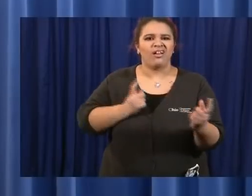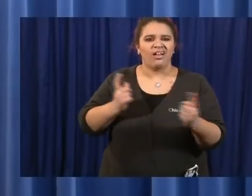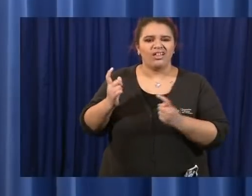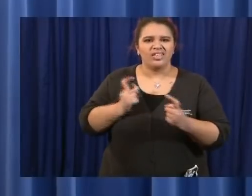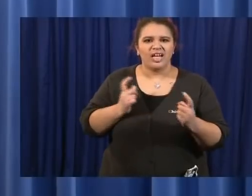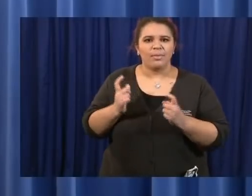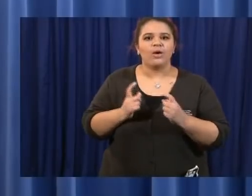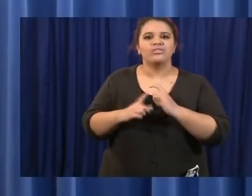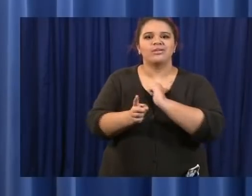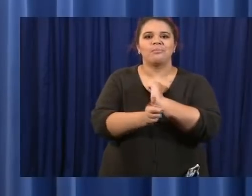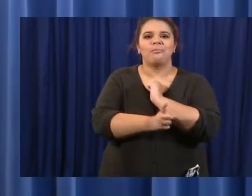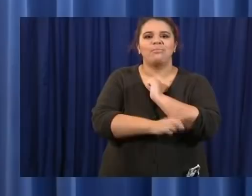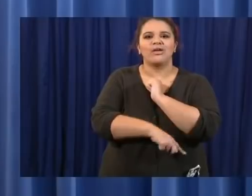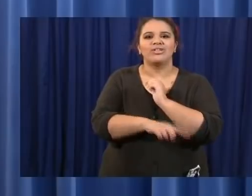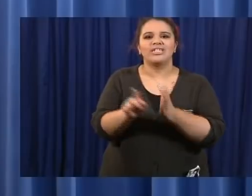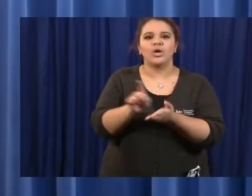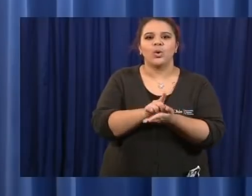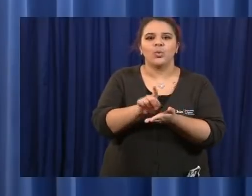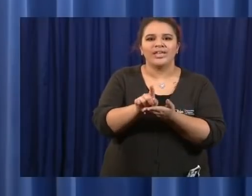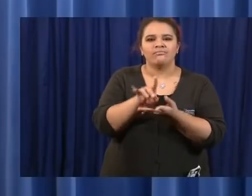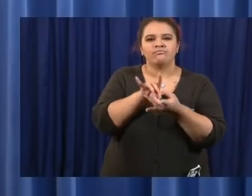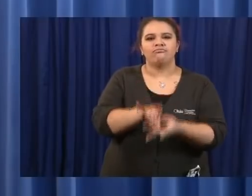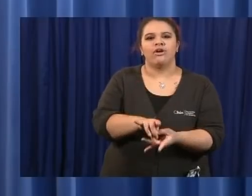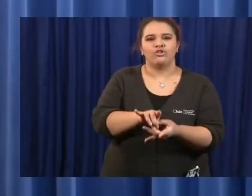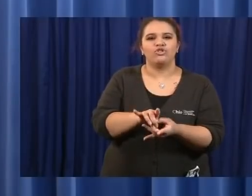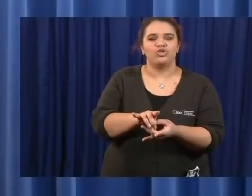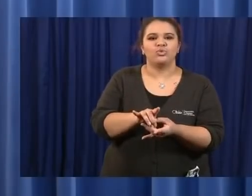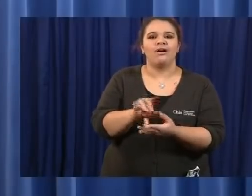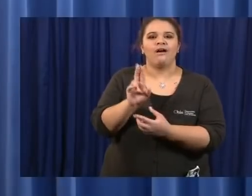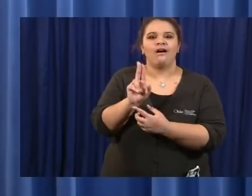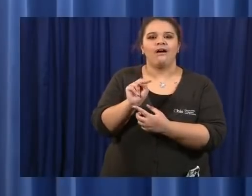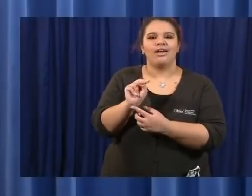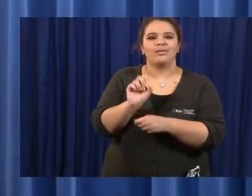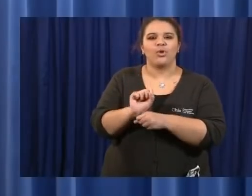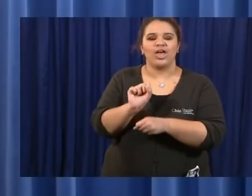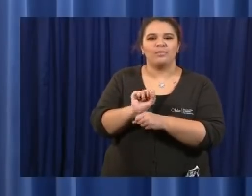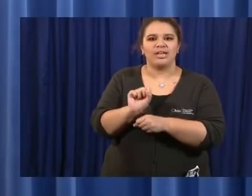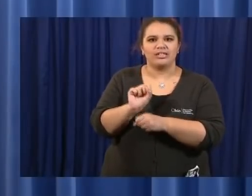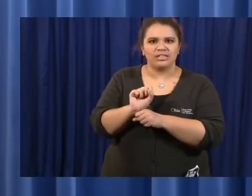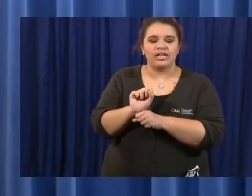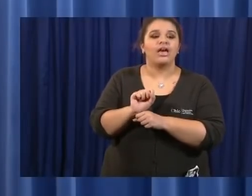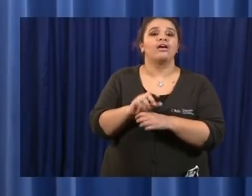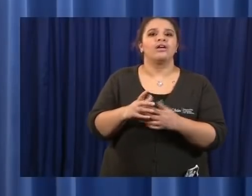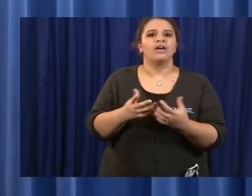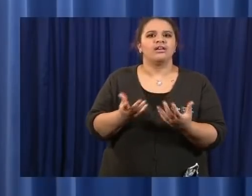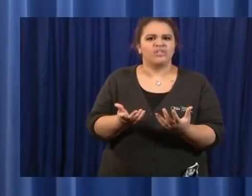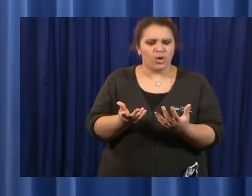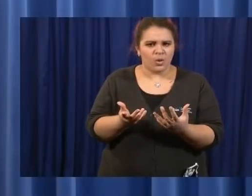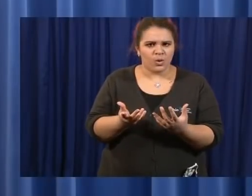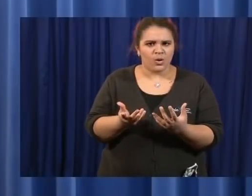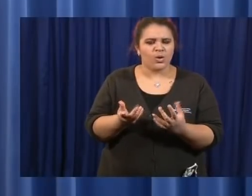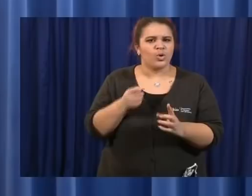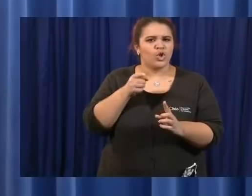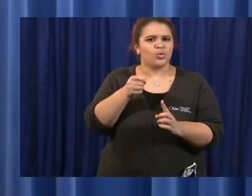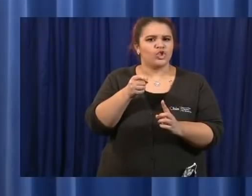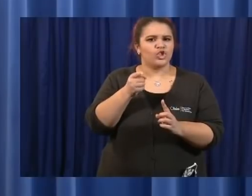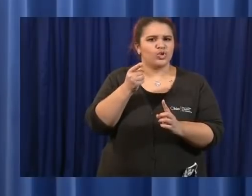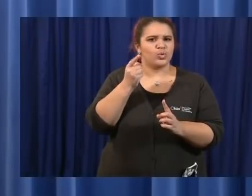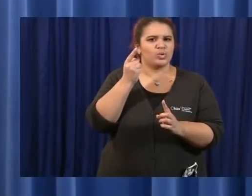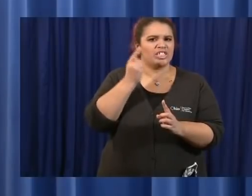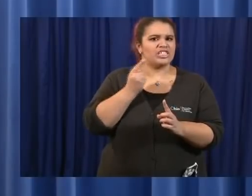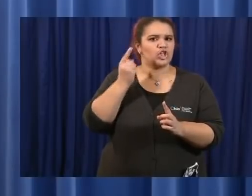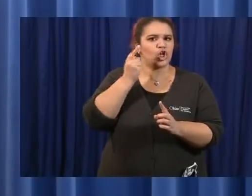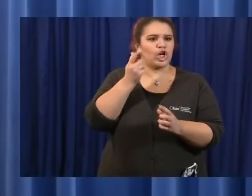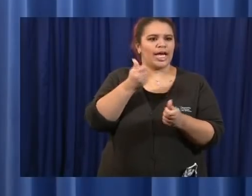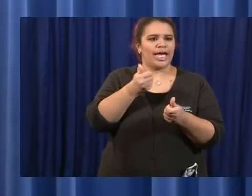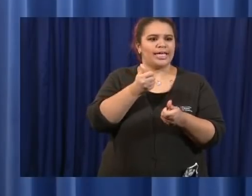like California are providing workarounds so that people who have penalty weeks can access the PUA system. Would you consider an executive order